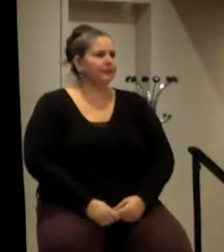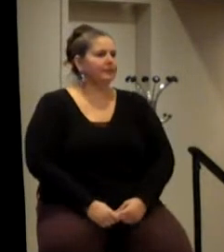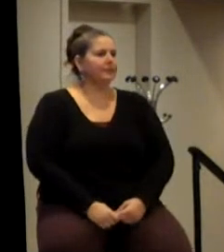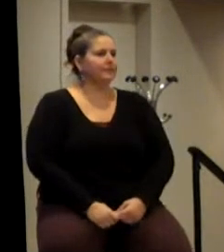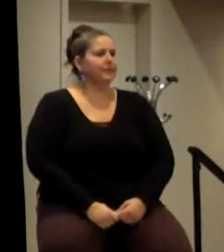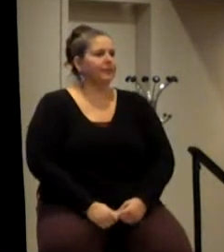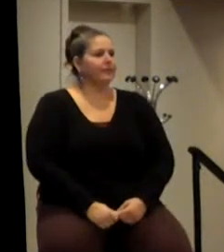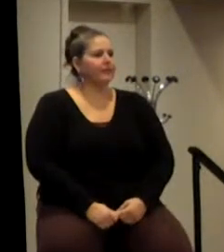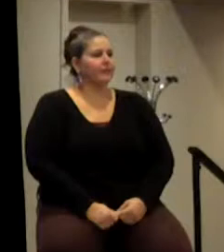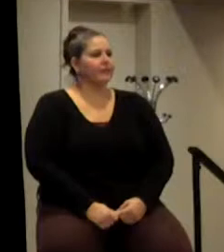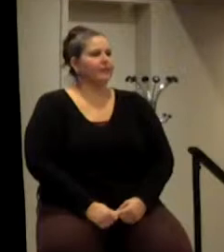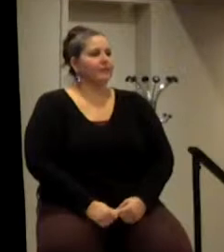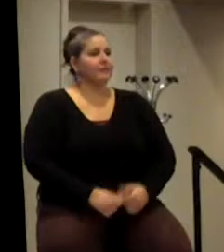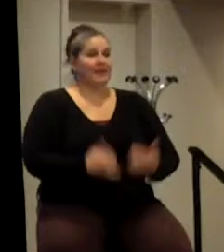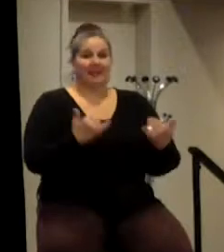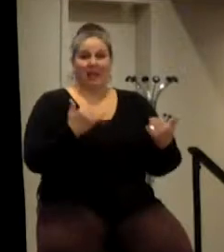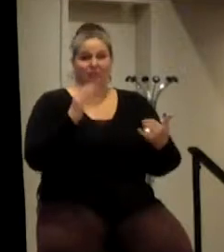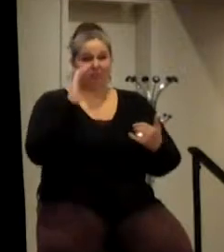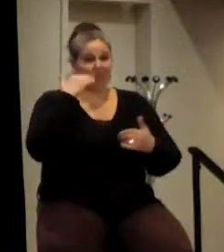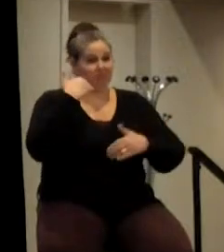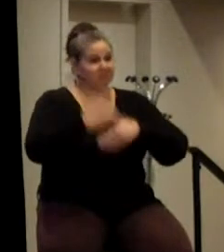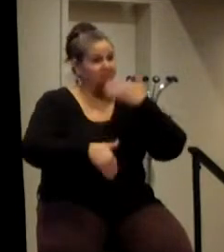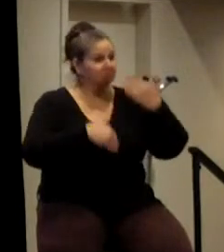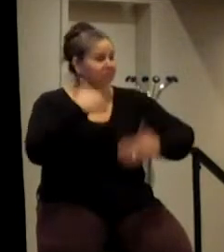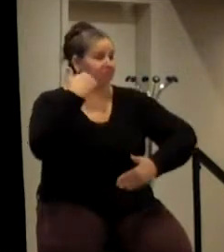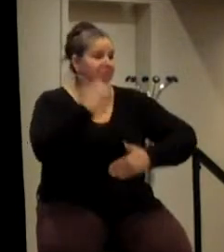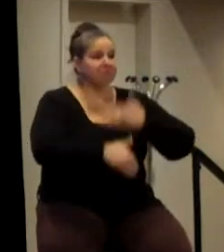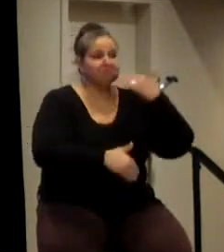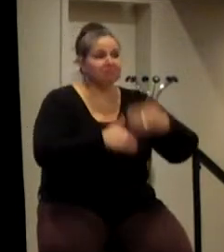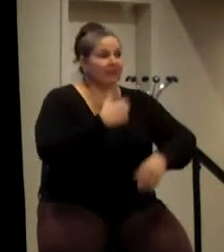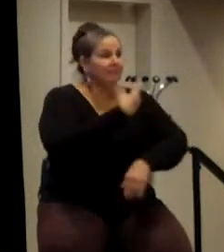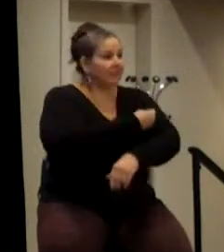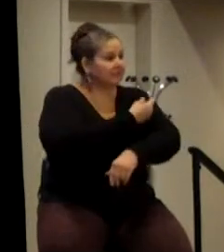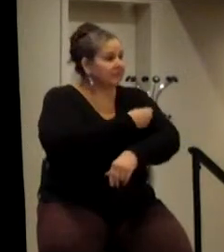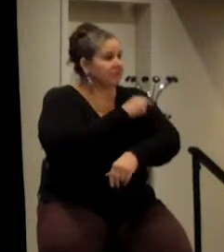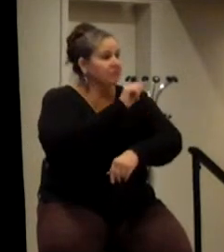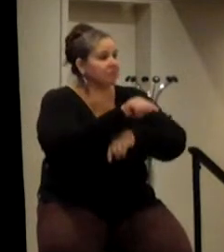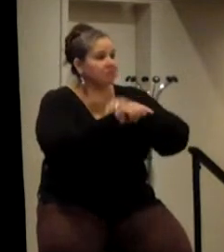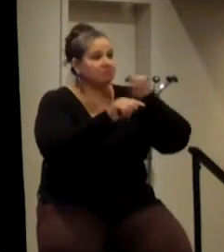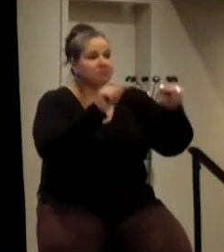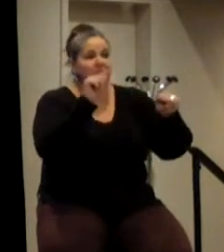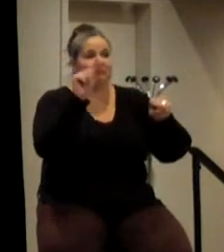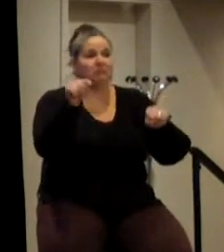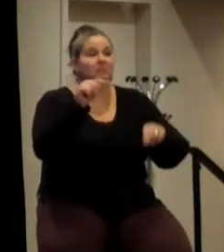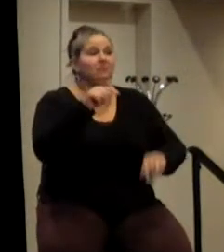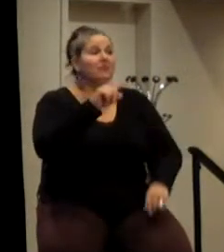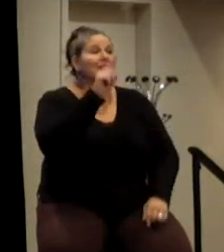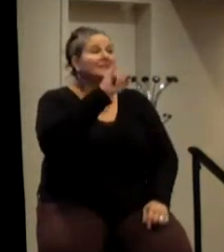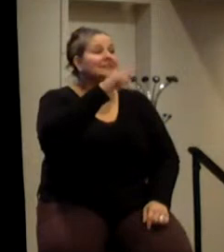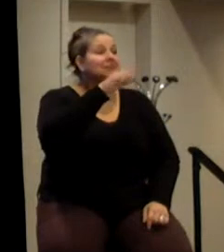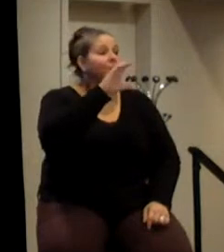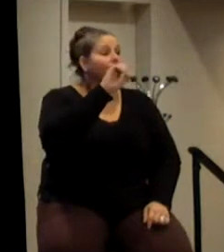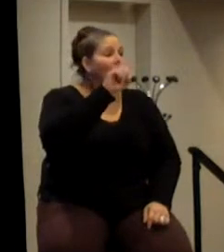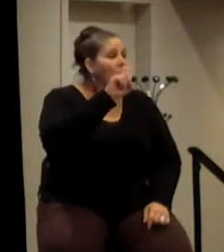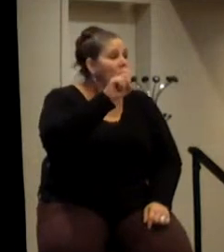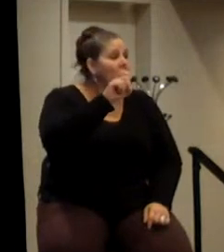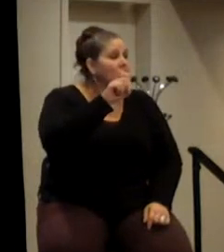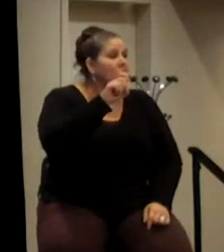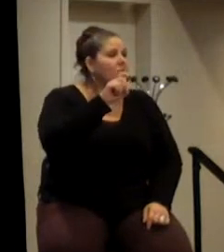while. We are getting zip code data, and we're analyzing this data to look